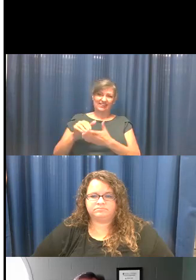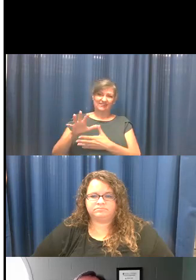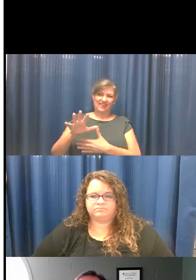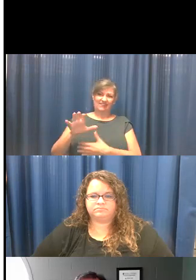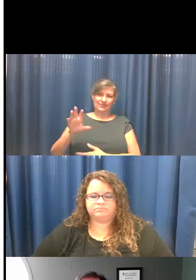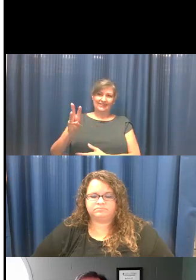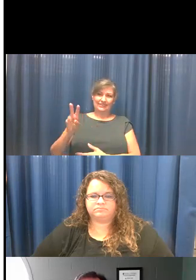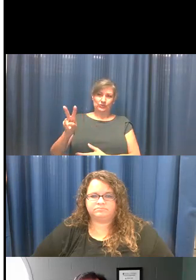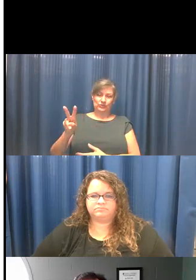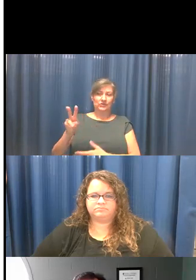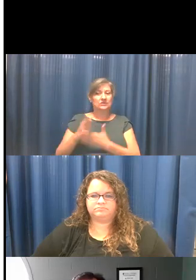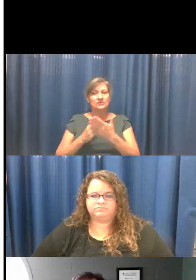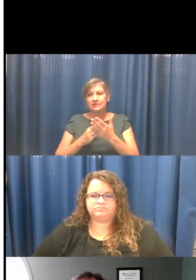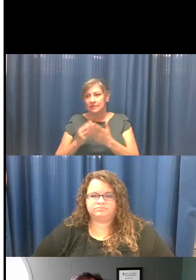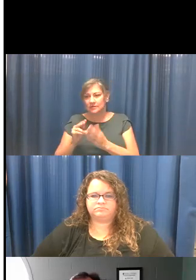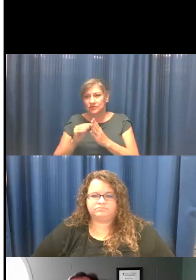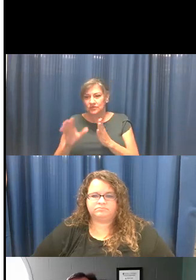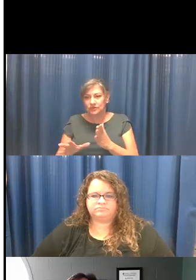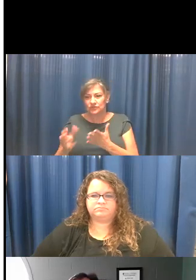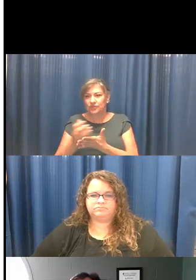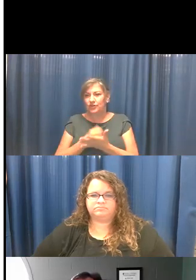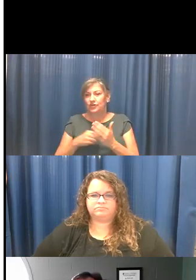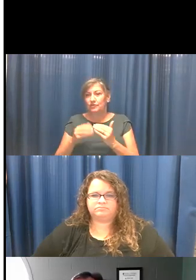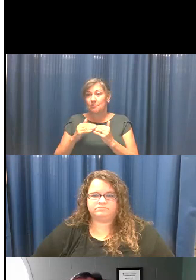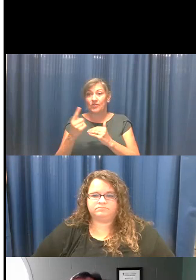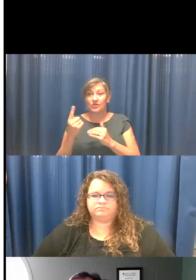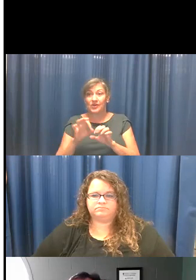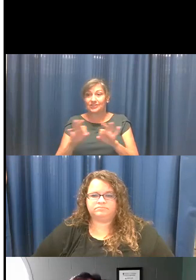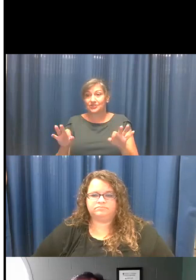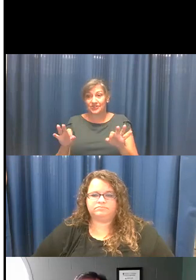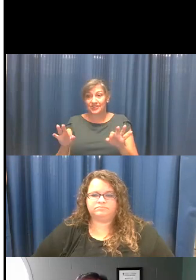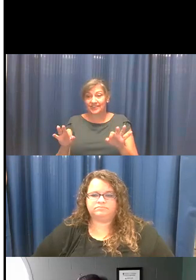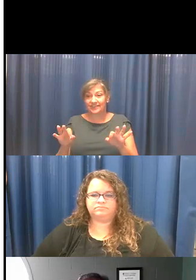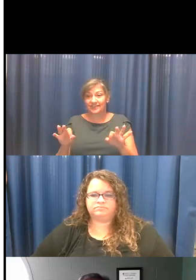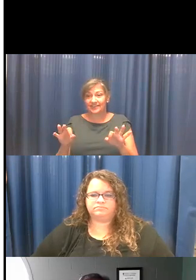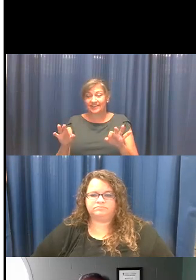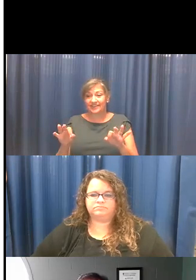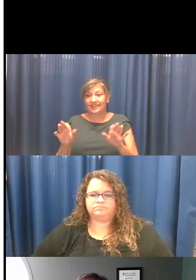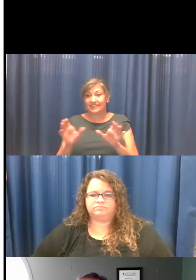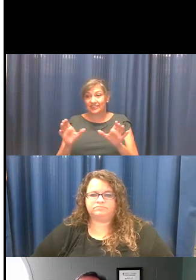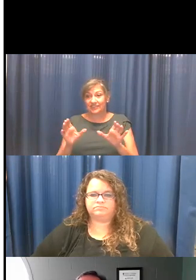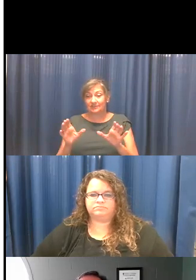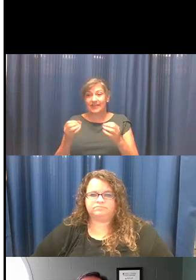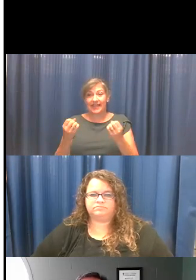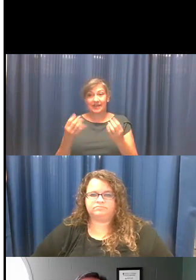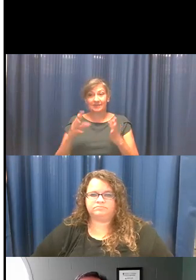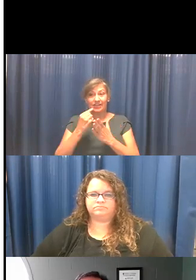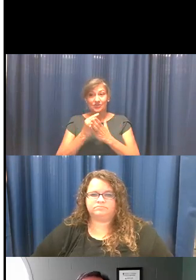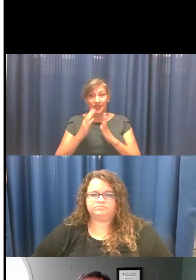3,562. Some students earn more than one degree and certificate, so the number of graduates this year